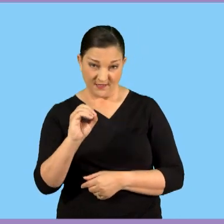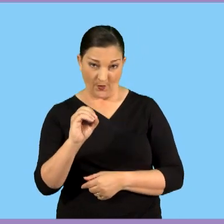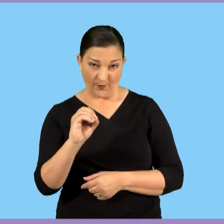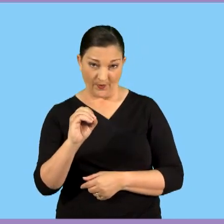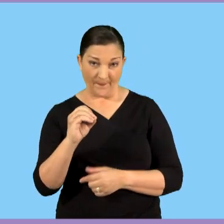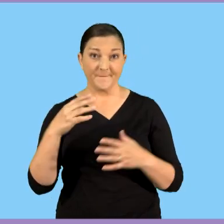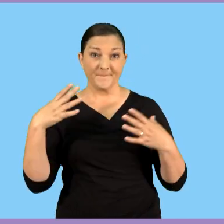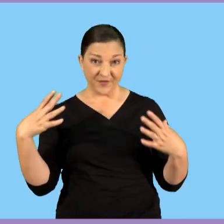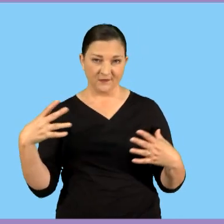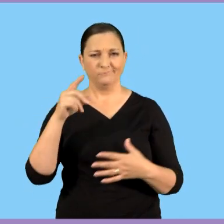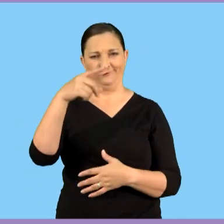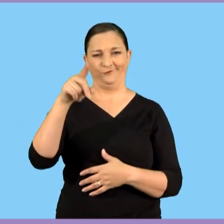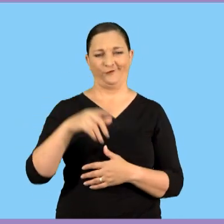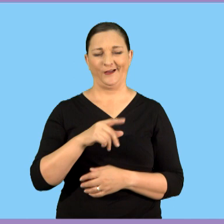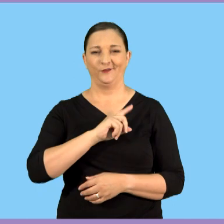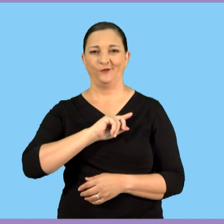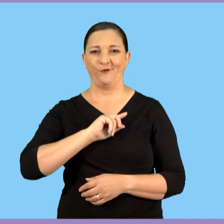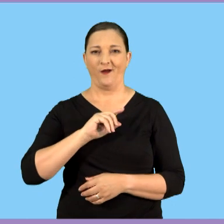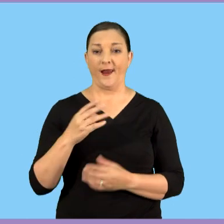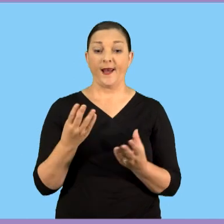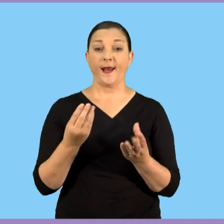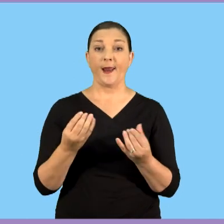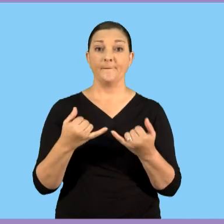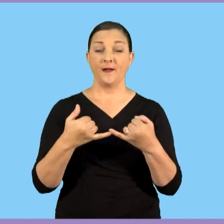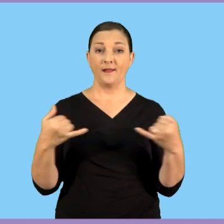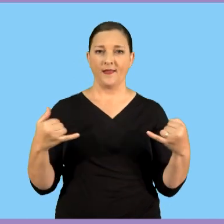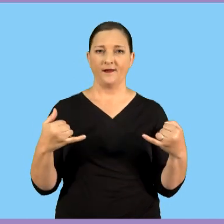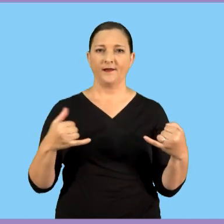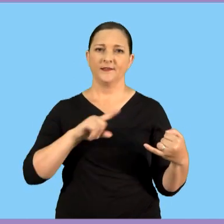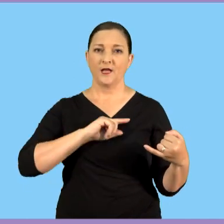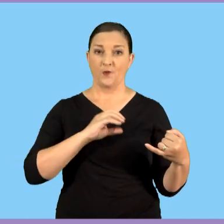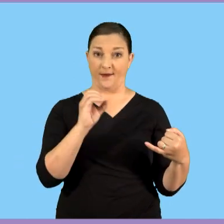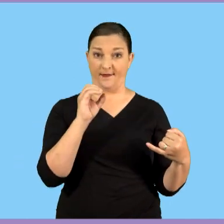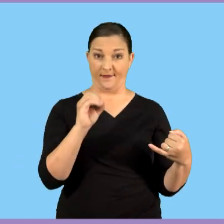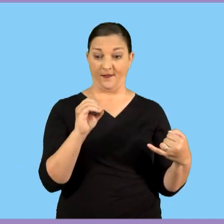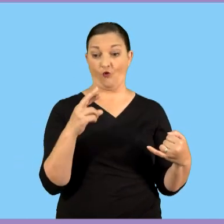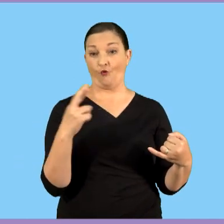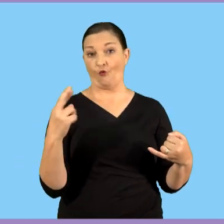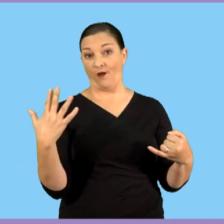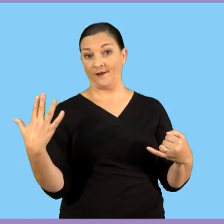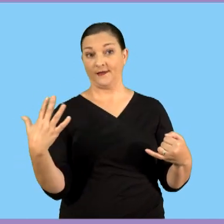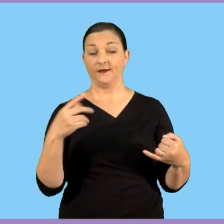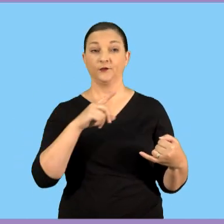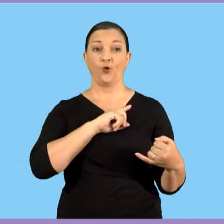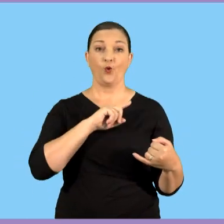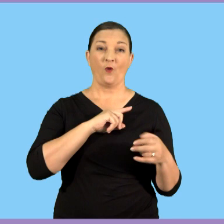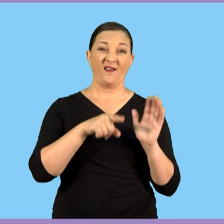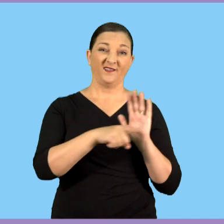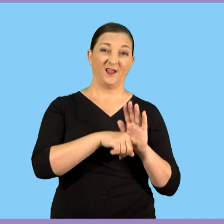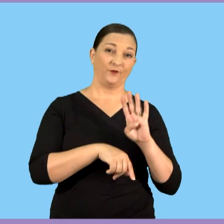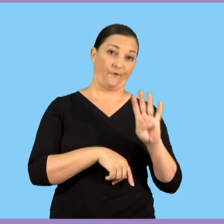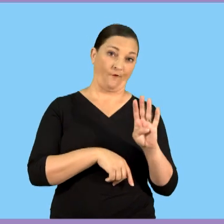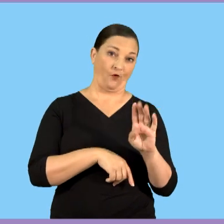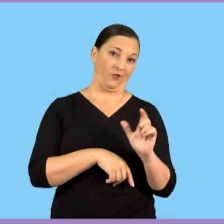one, then you are absolutely correct, because on the number line, 0 is on the right side of negative